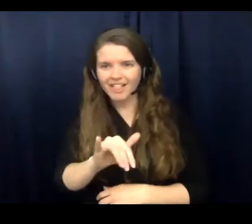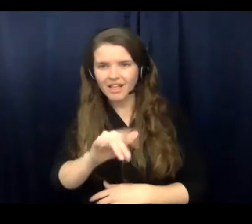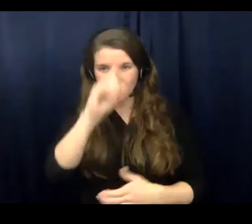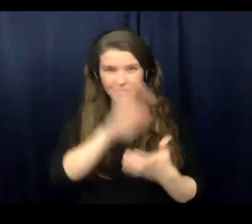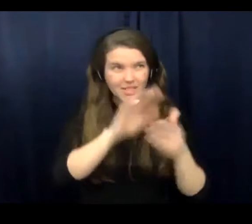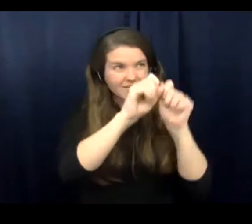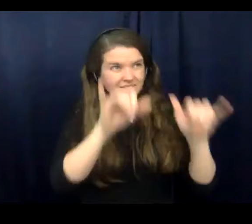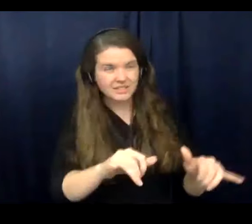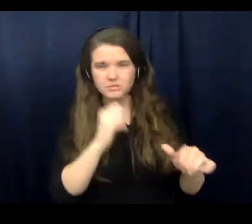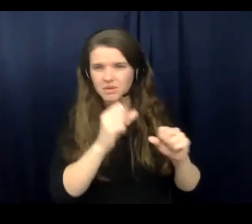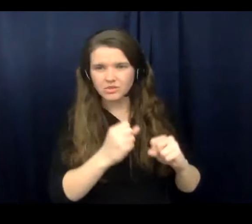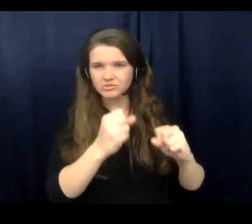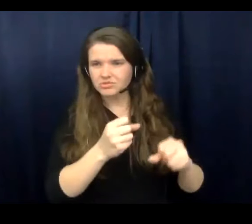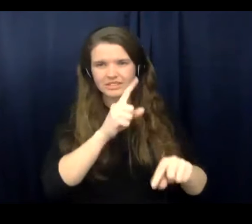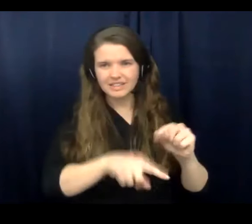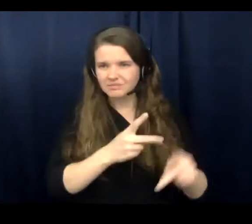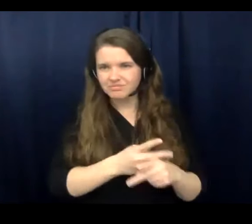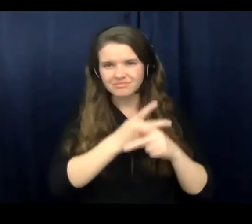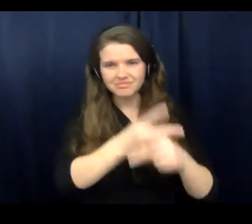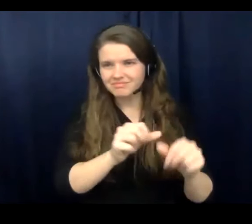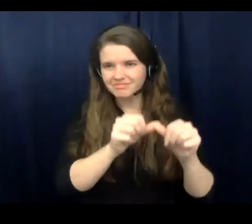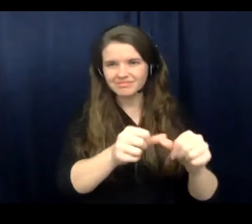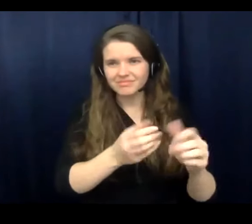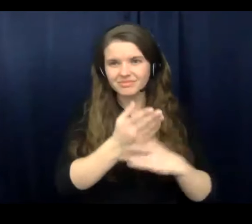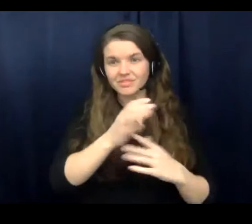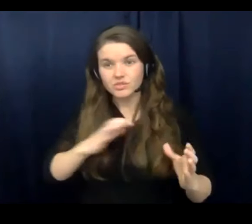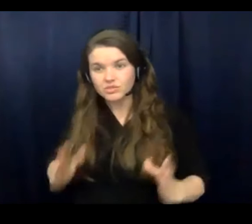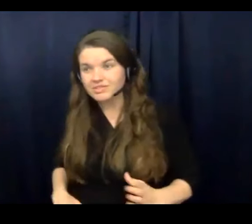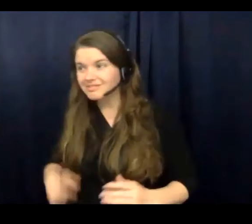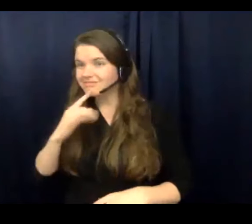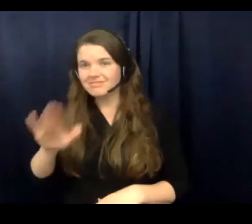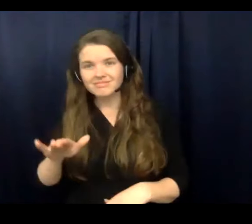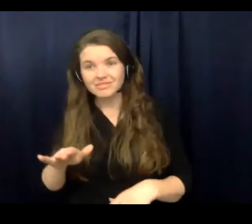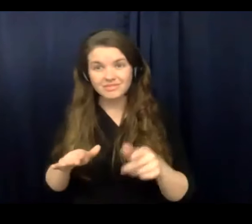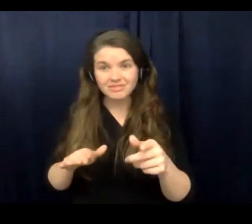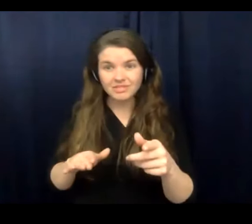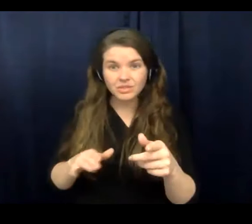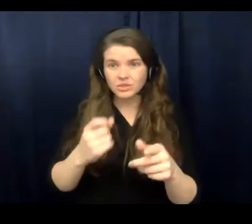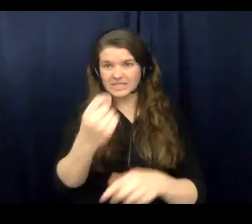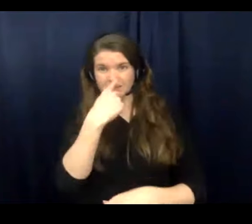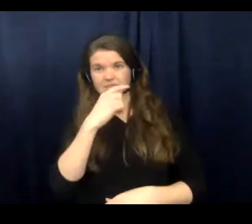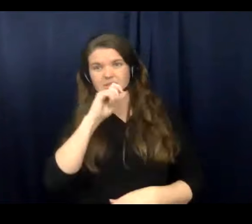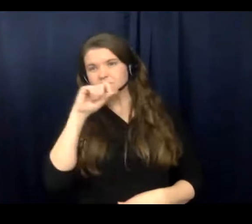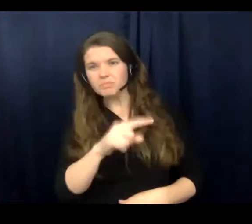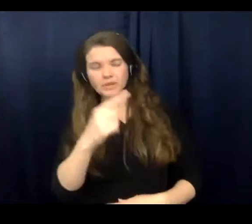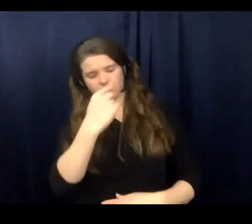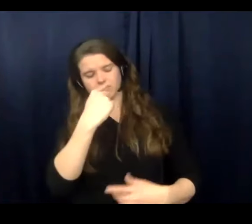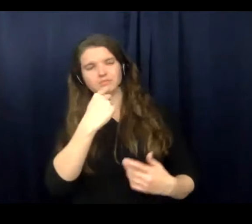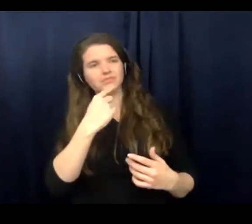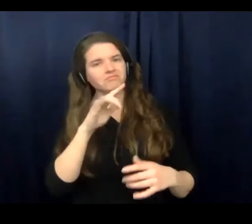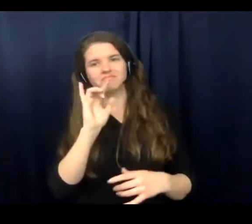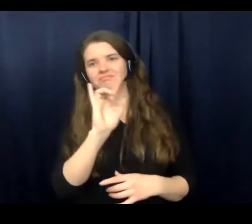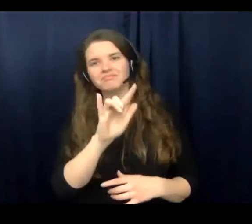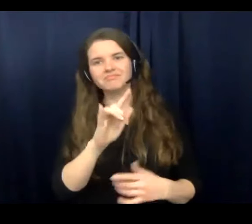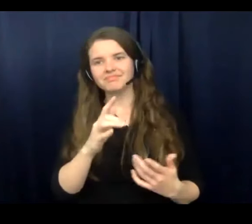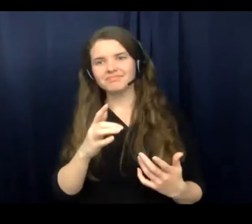not permanent. They couldn't keep them through the storm. And the Christian was saying, listen, I'll love you no matter if you spit at me. I'll love you even if you don't love me. And this was so foreign.